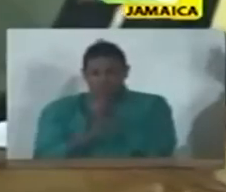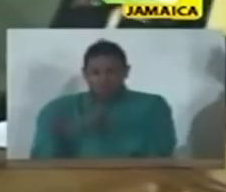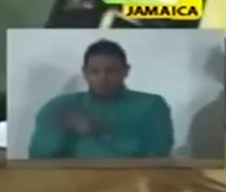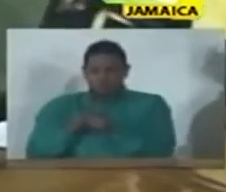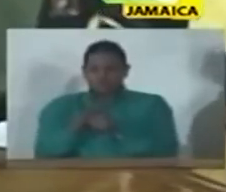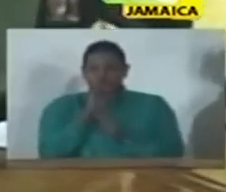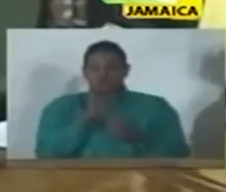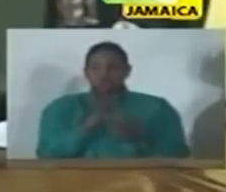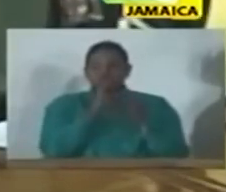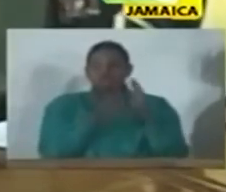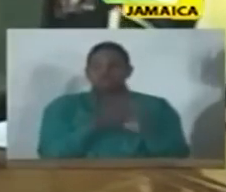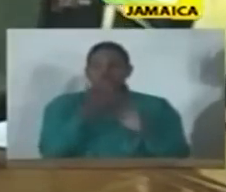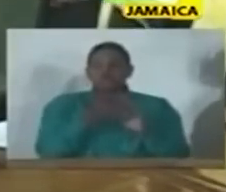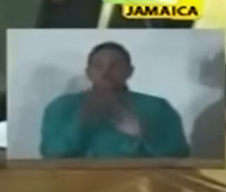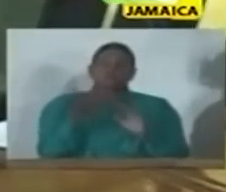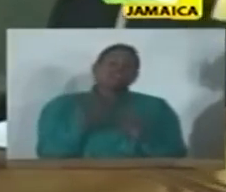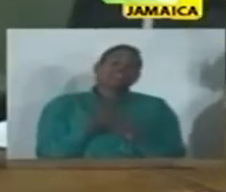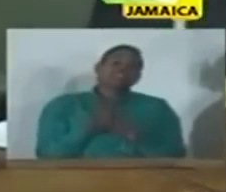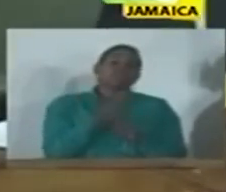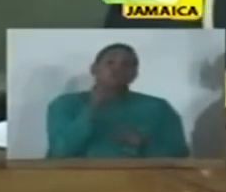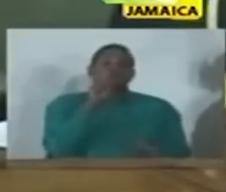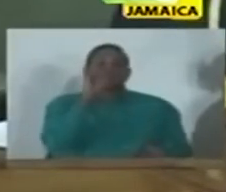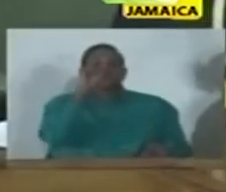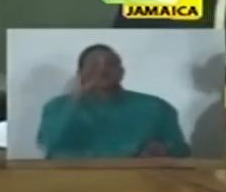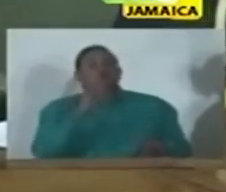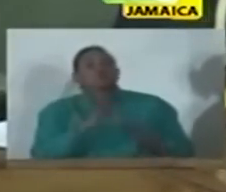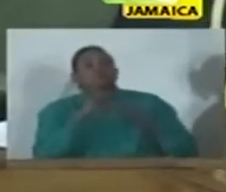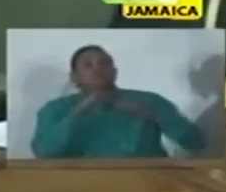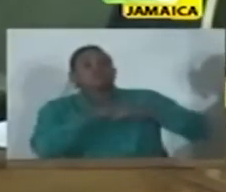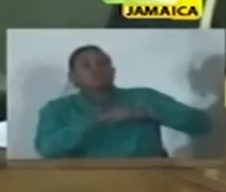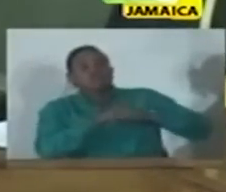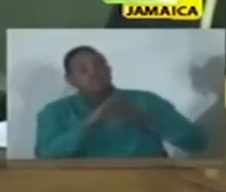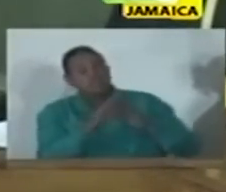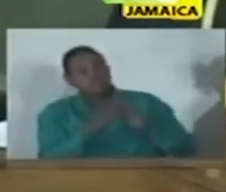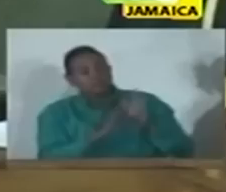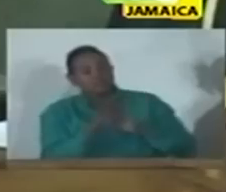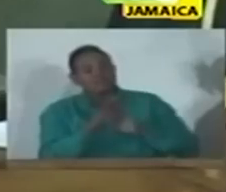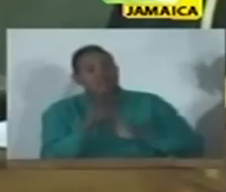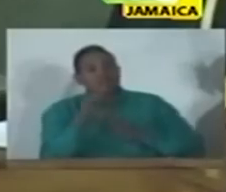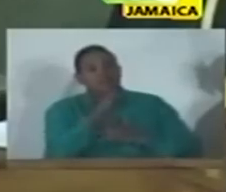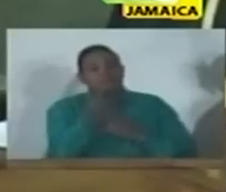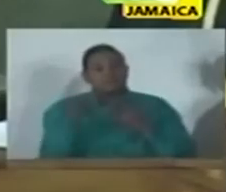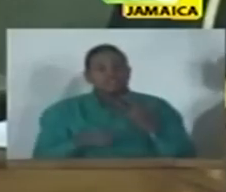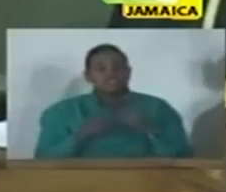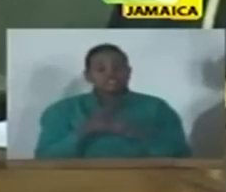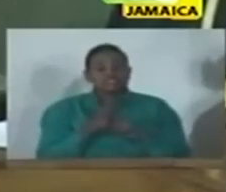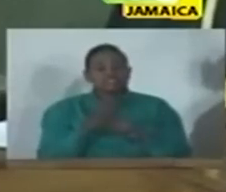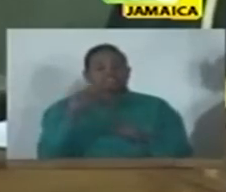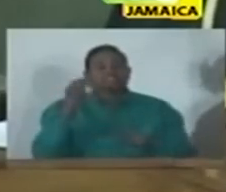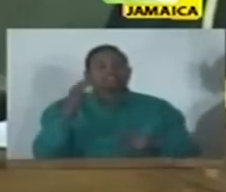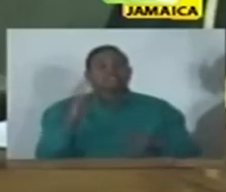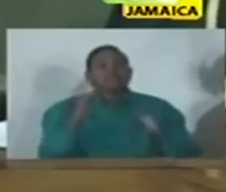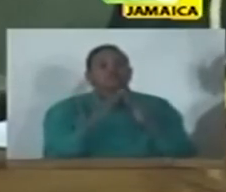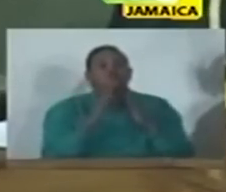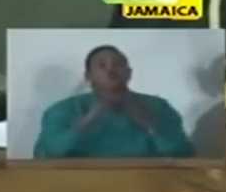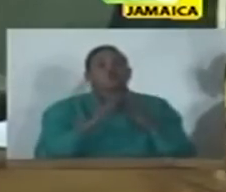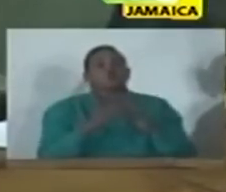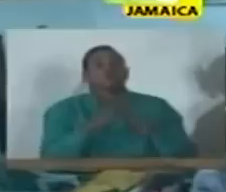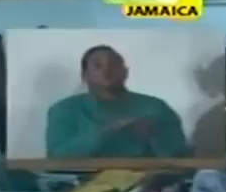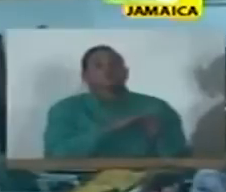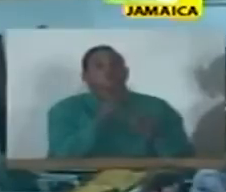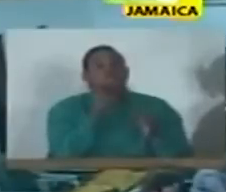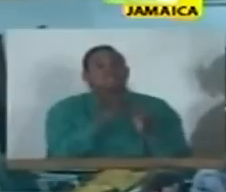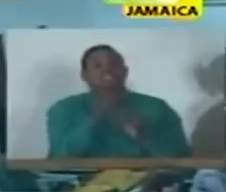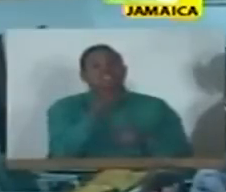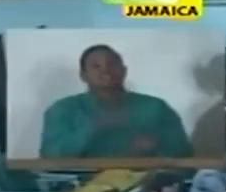special operations, special security and community development measures, the Denham Town Community Zone extension of period